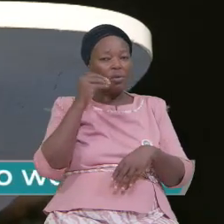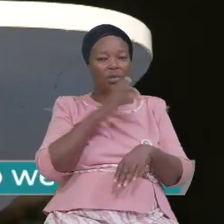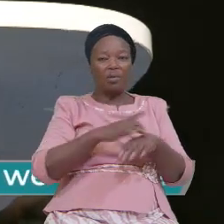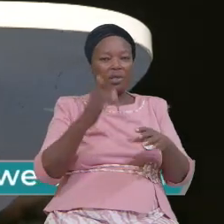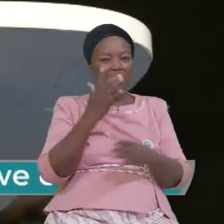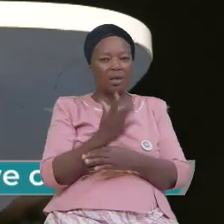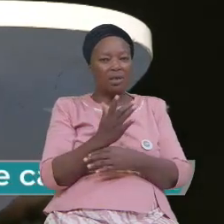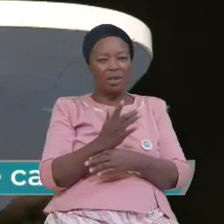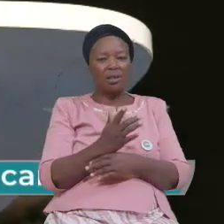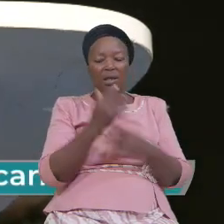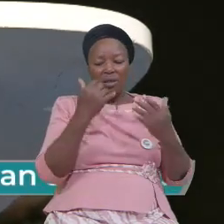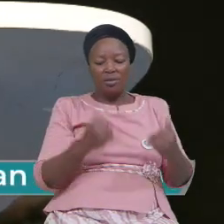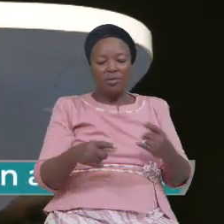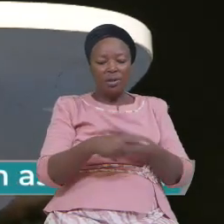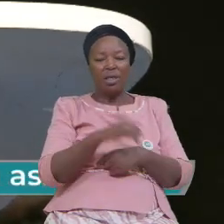Today is my day.